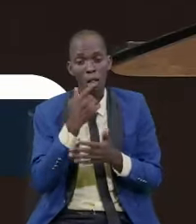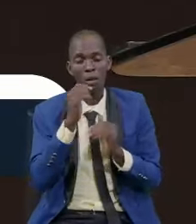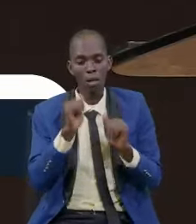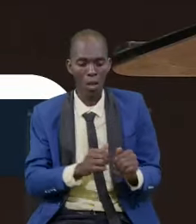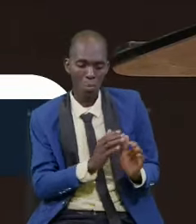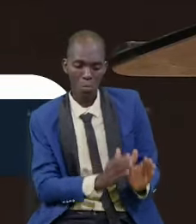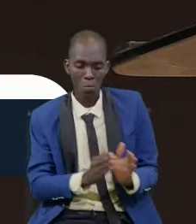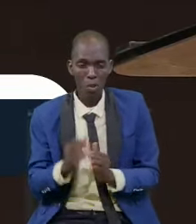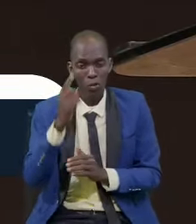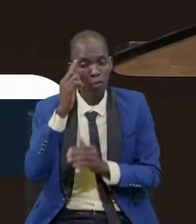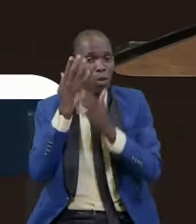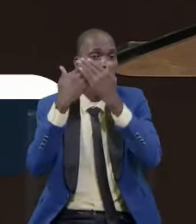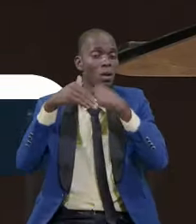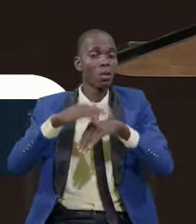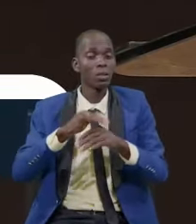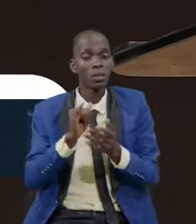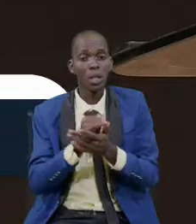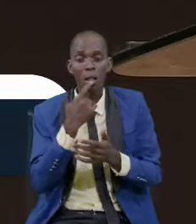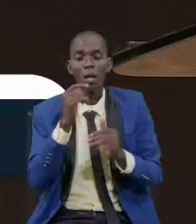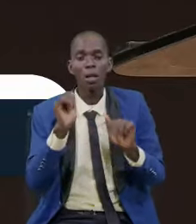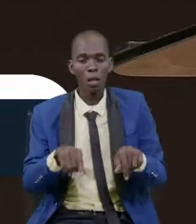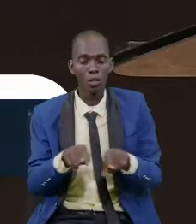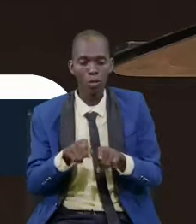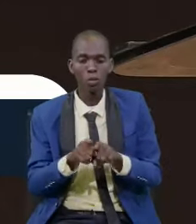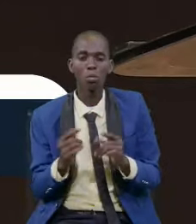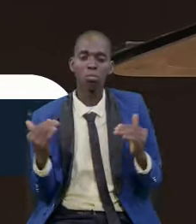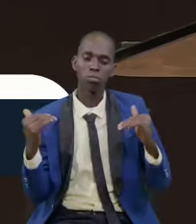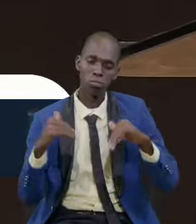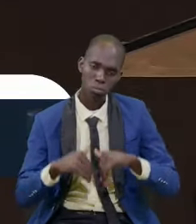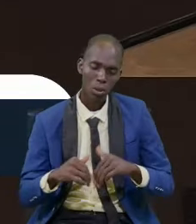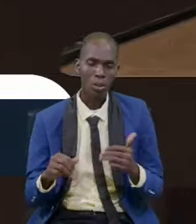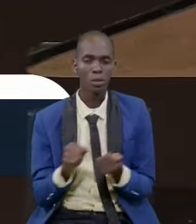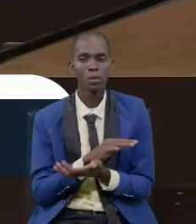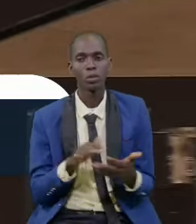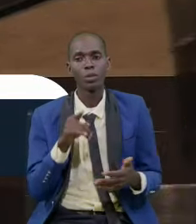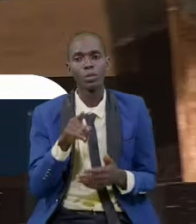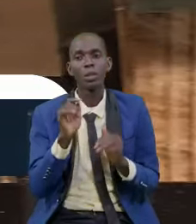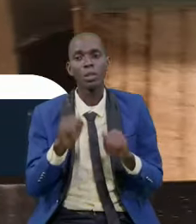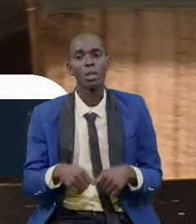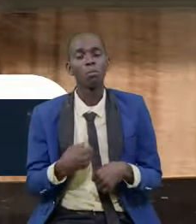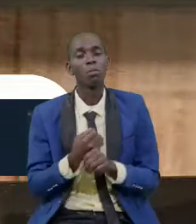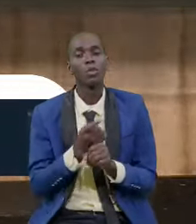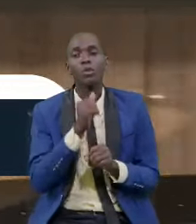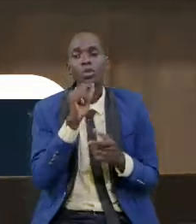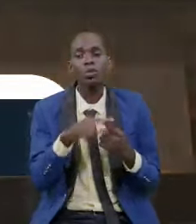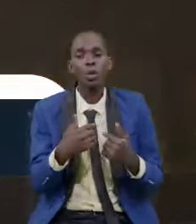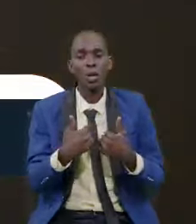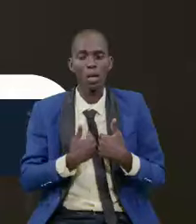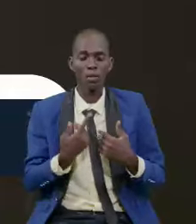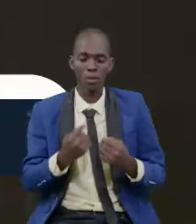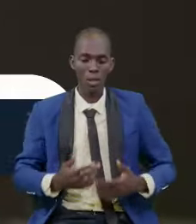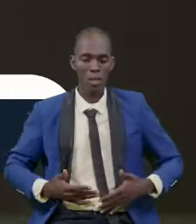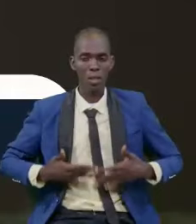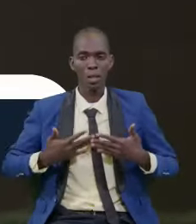That tongue can also derail you and destroy you and make you not to have the life